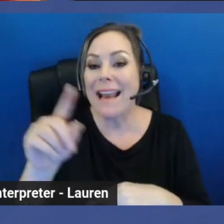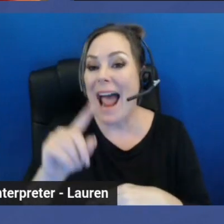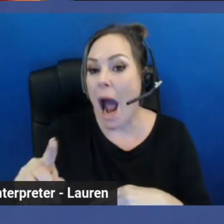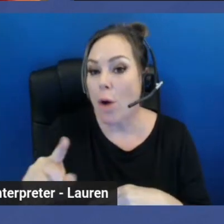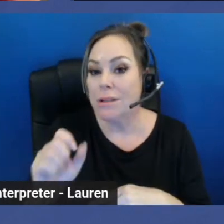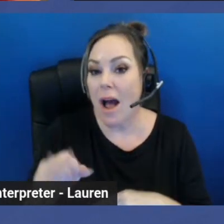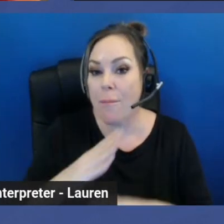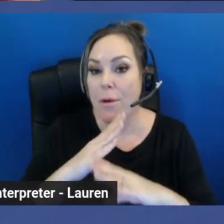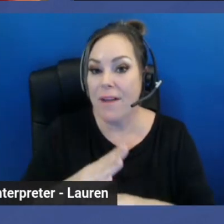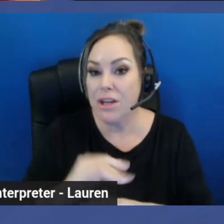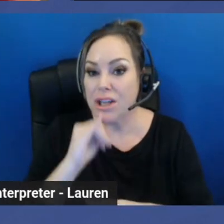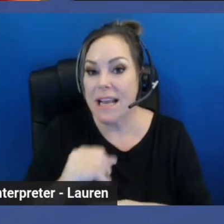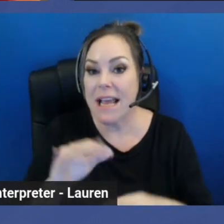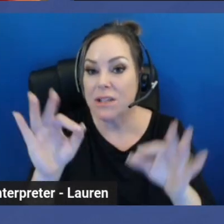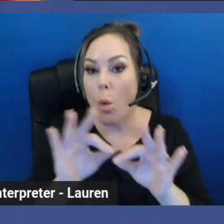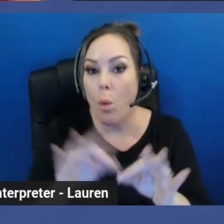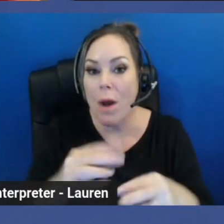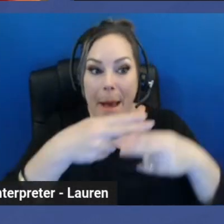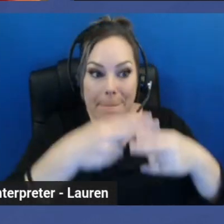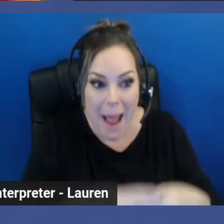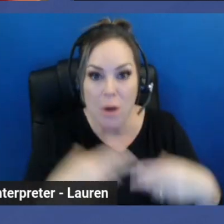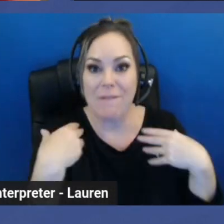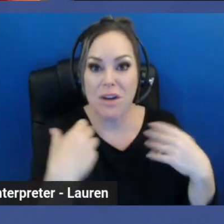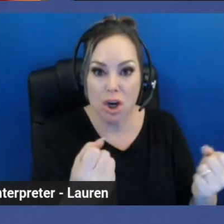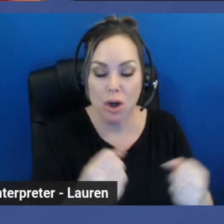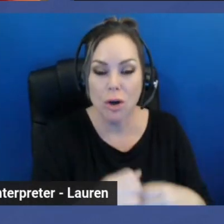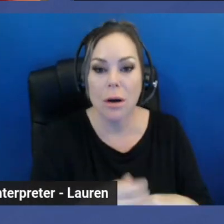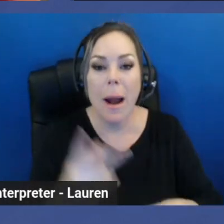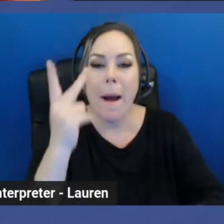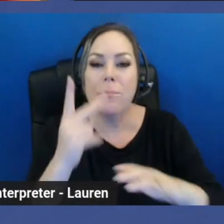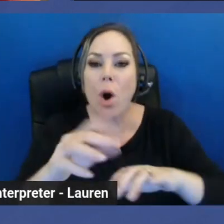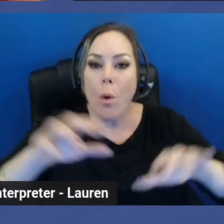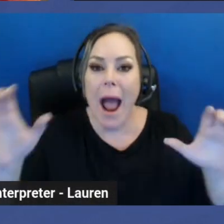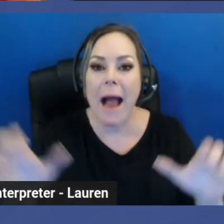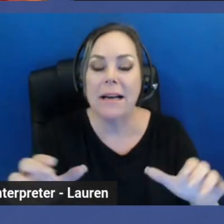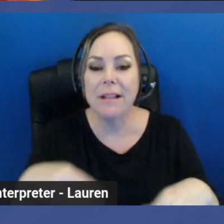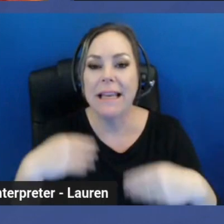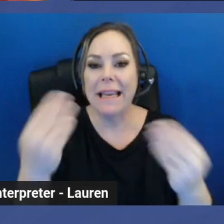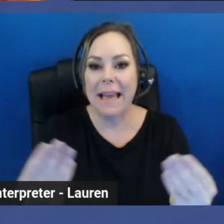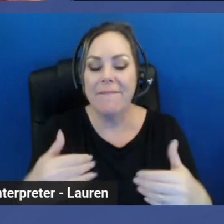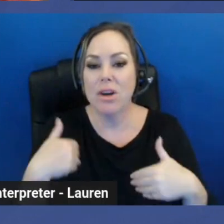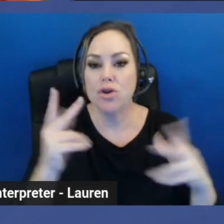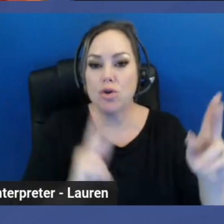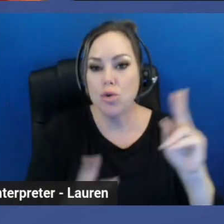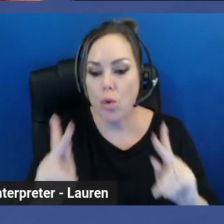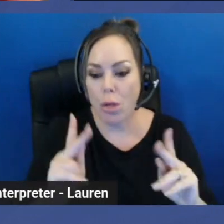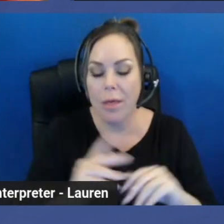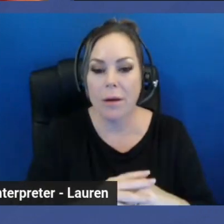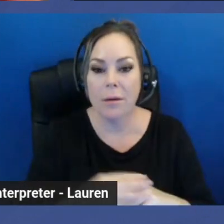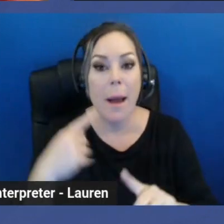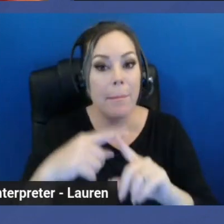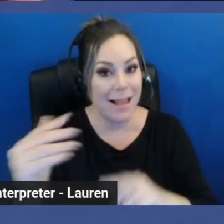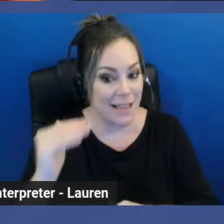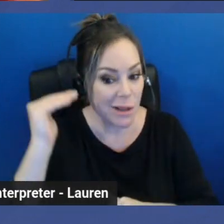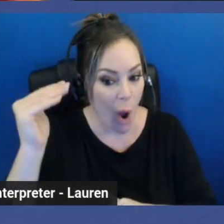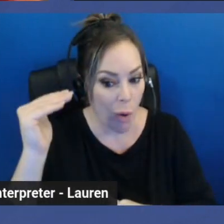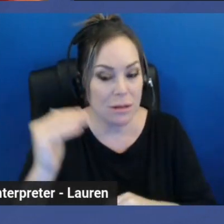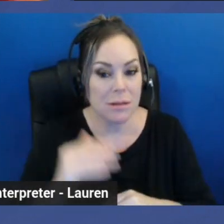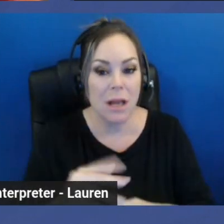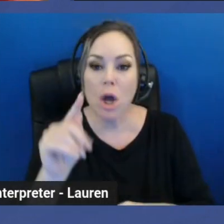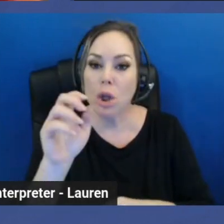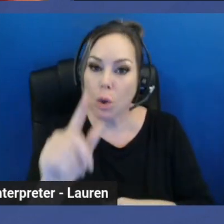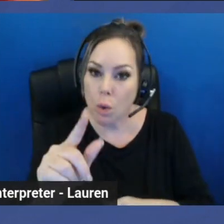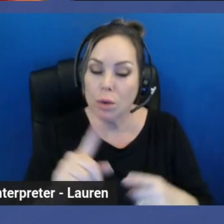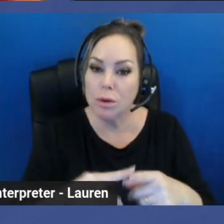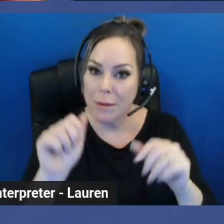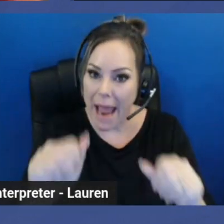of cure, right? Doing something proactively to give youth, but not only youth, adults, tools